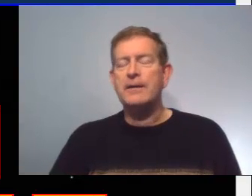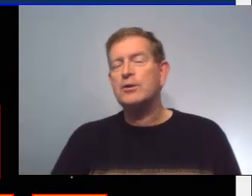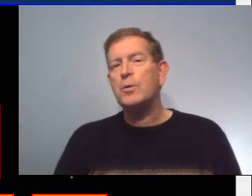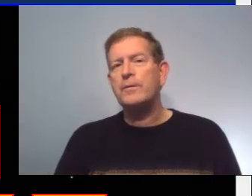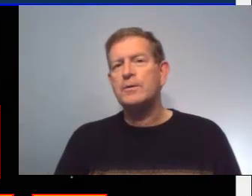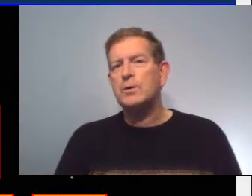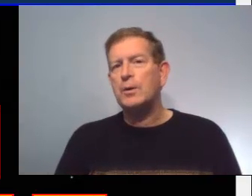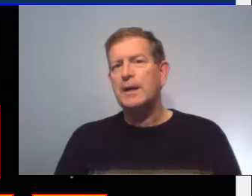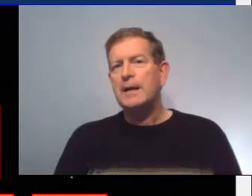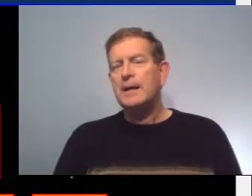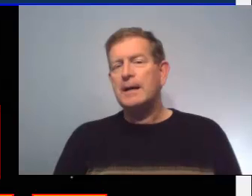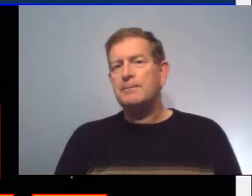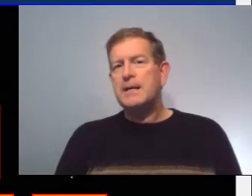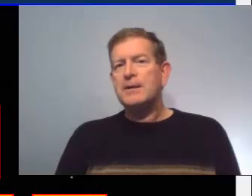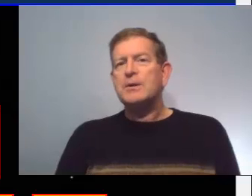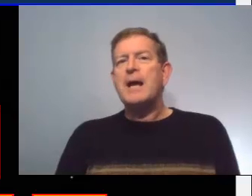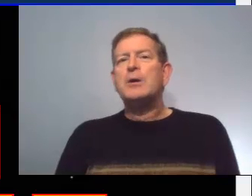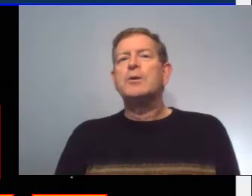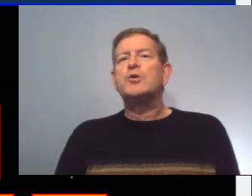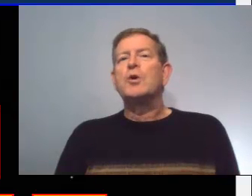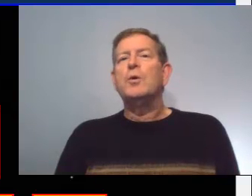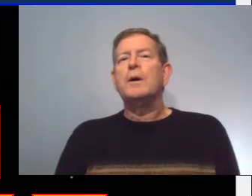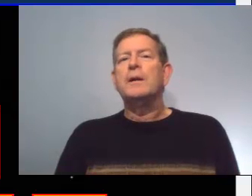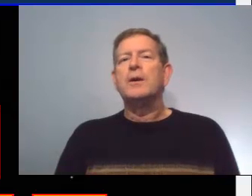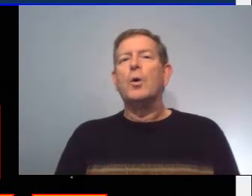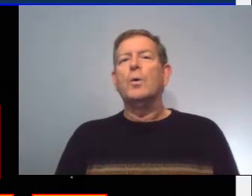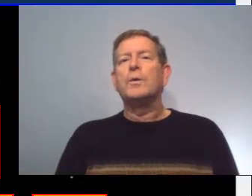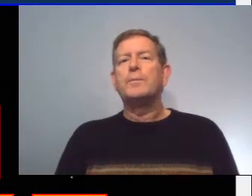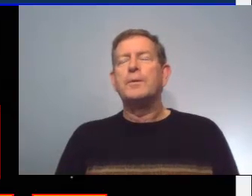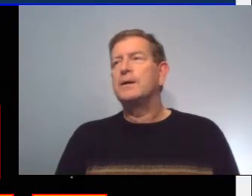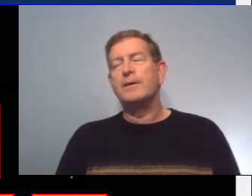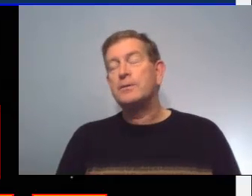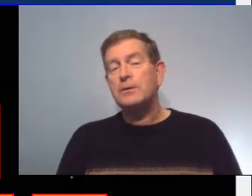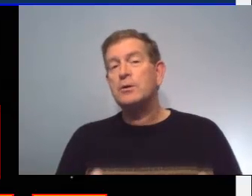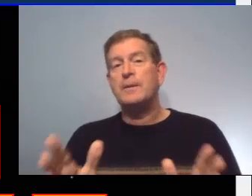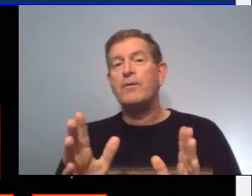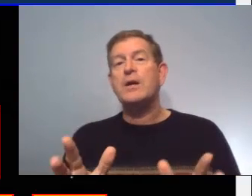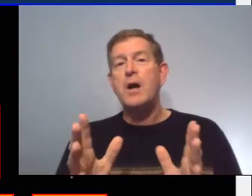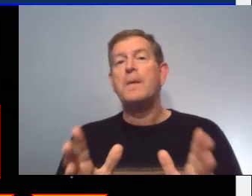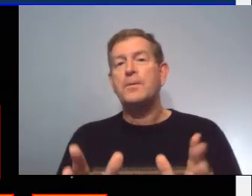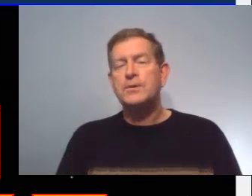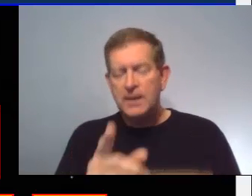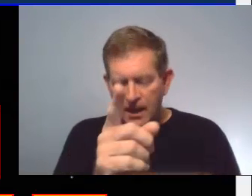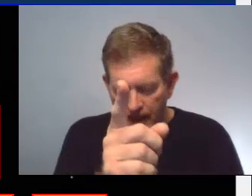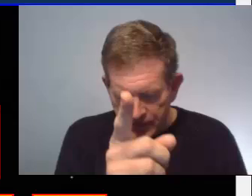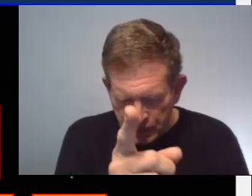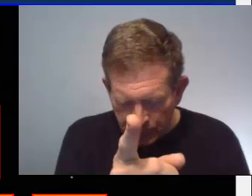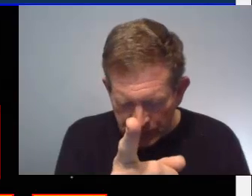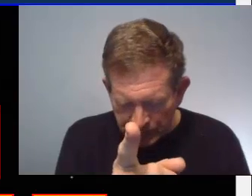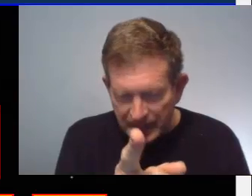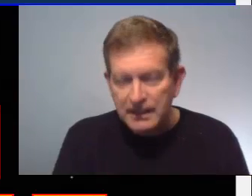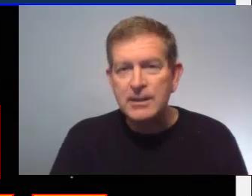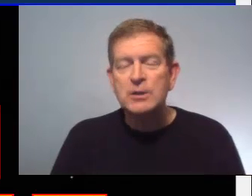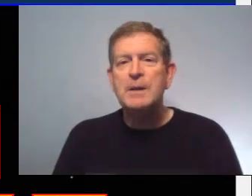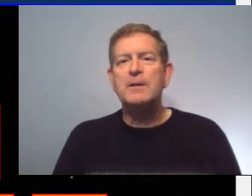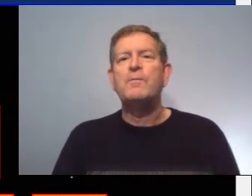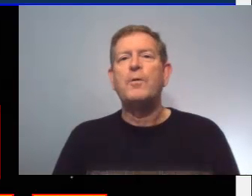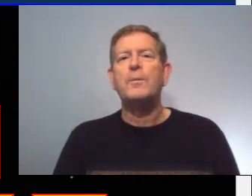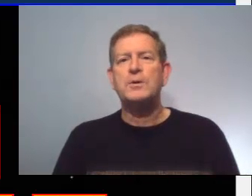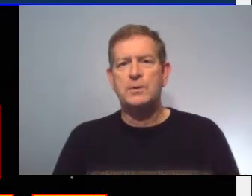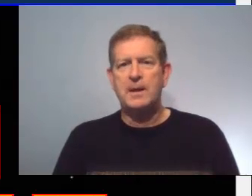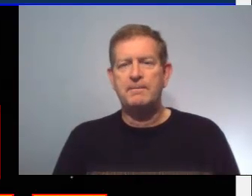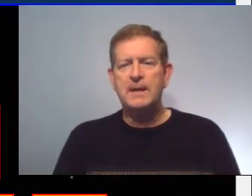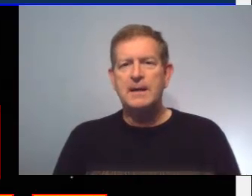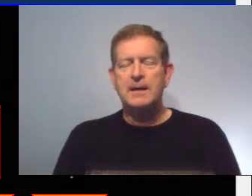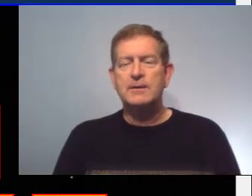10, 11, 12 years old, because they're not going to show a very young person undue respect in speaking the